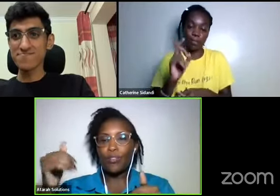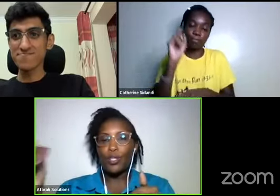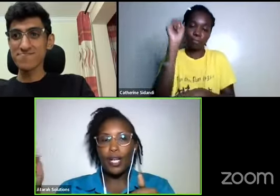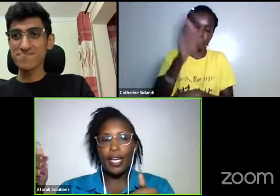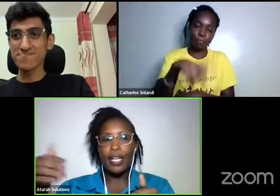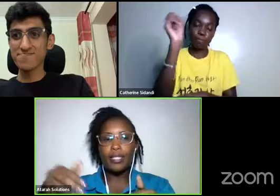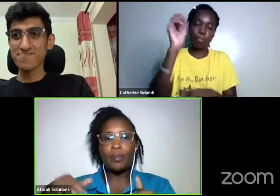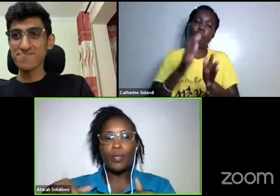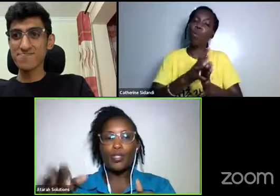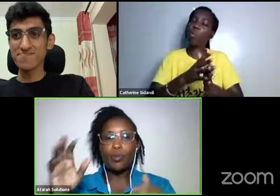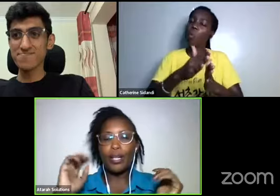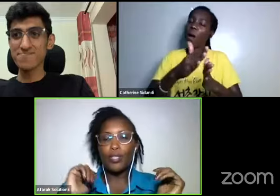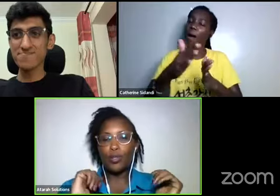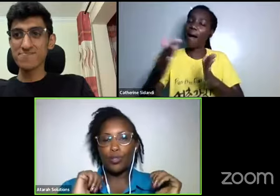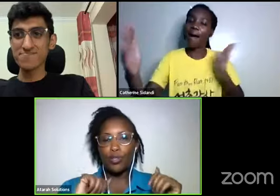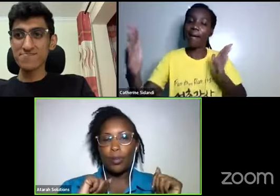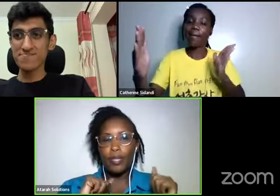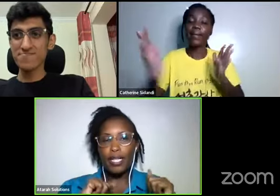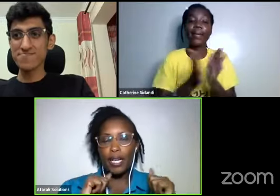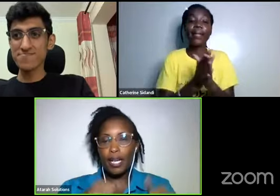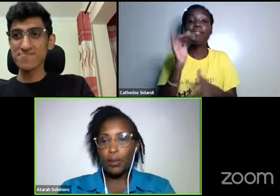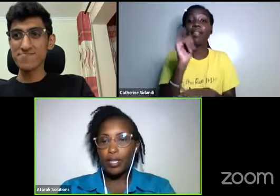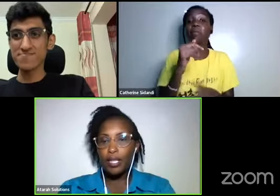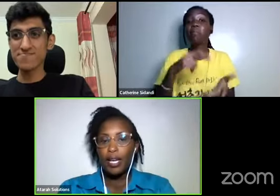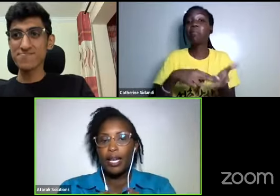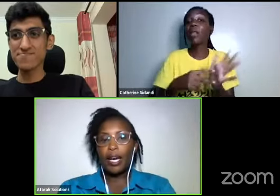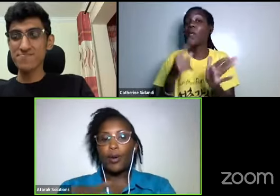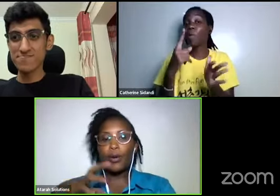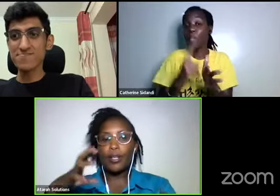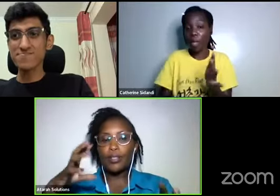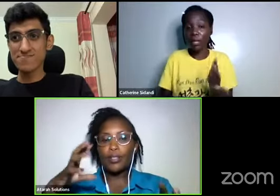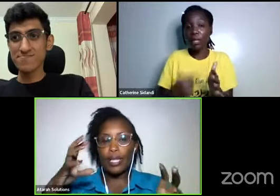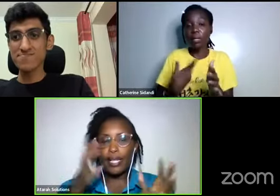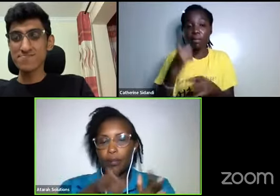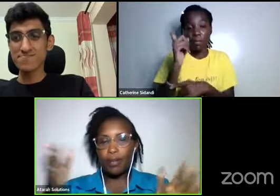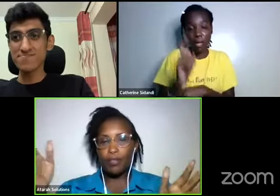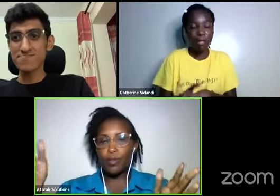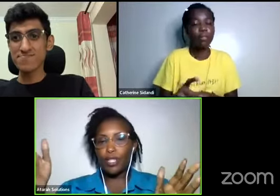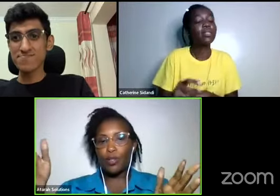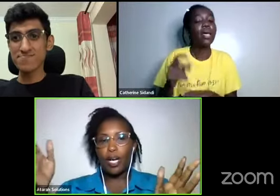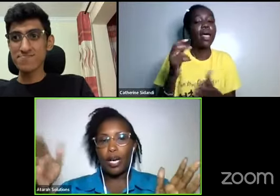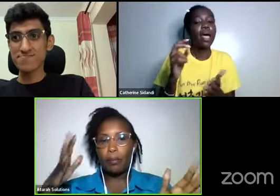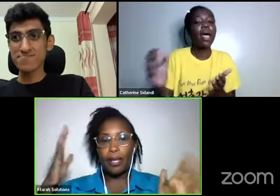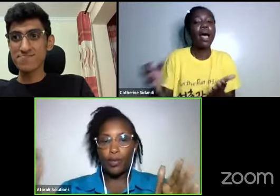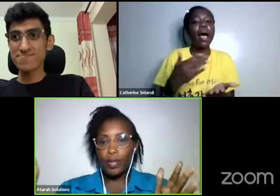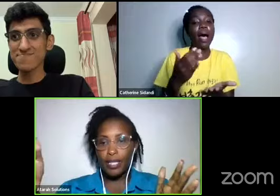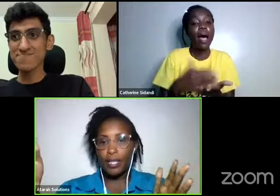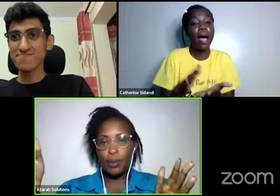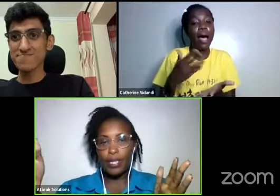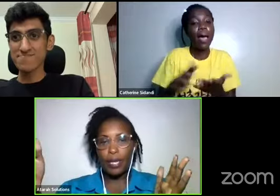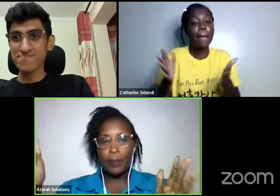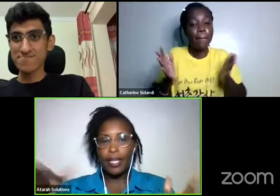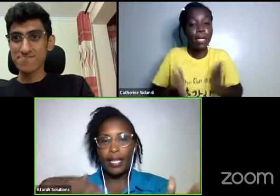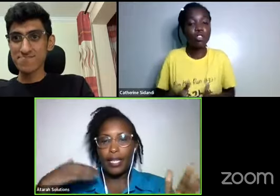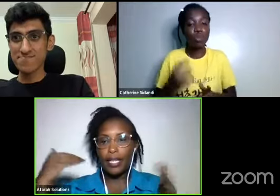to eventually hire somebody to manage your social media accounts, or get Bobby to set you up, get to